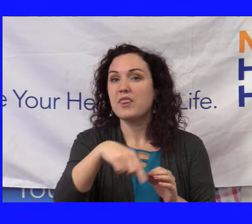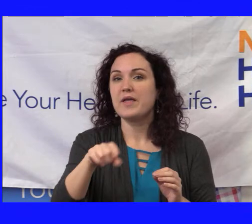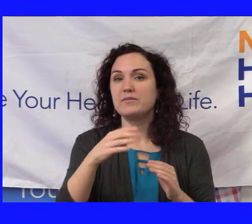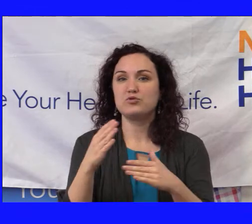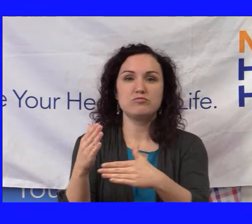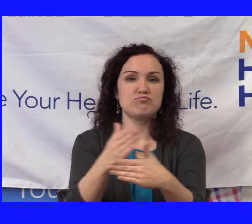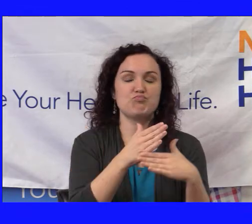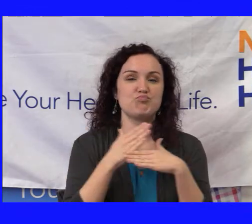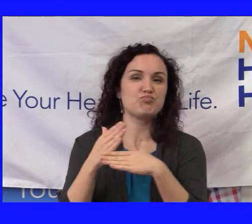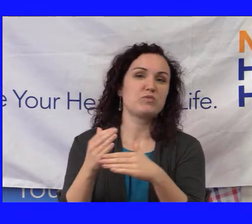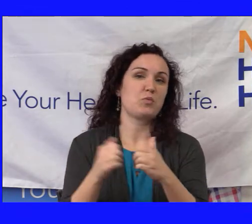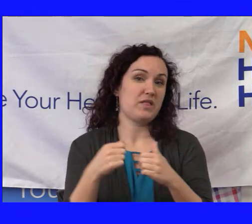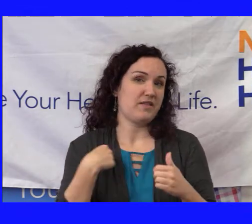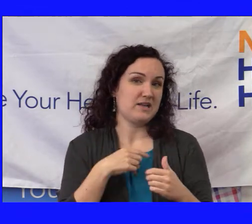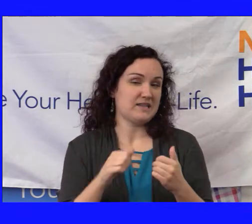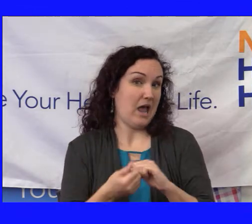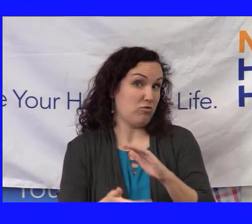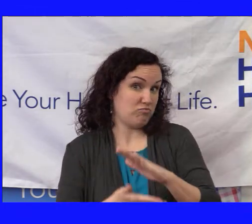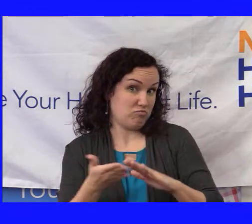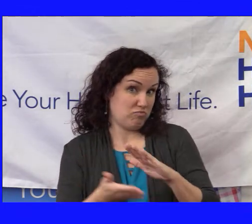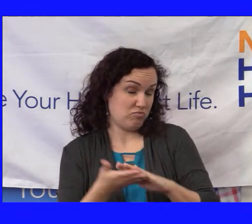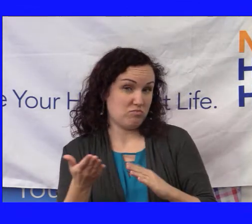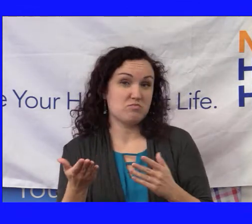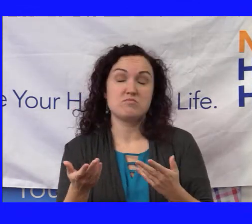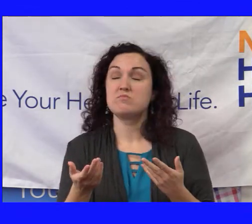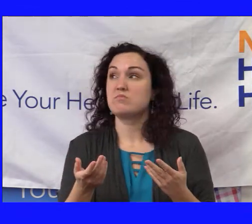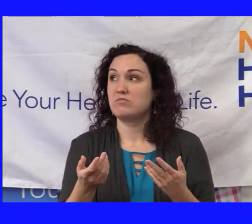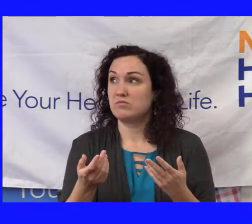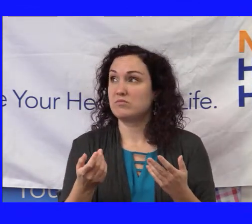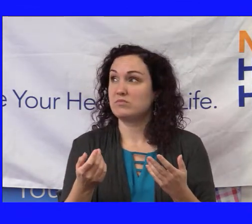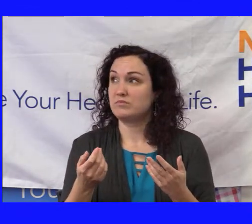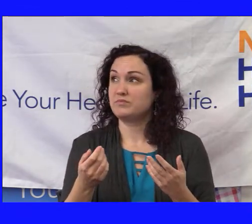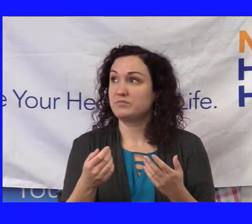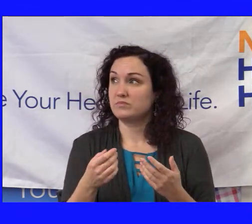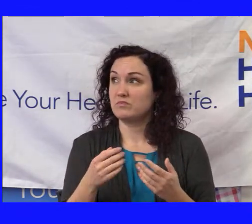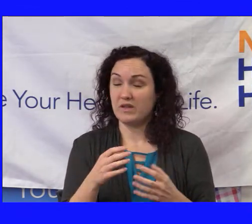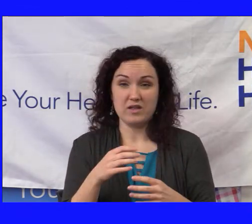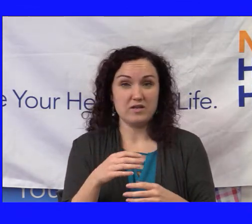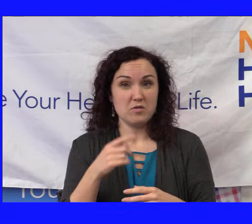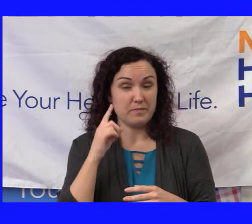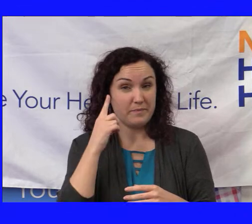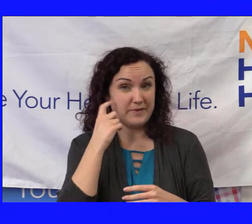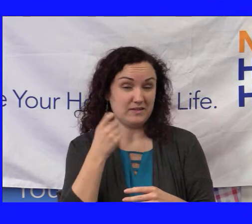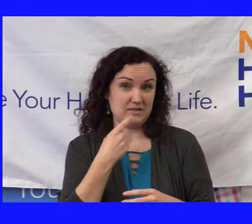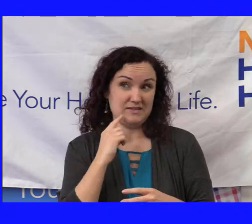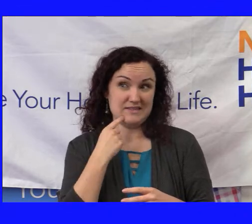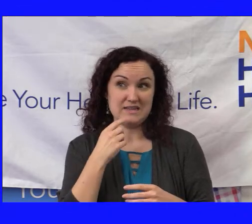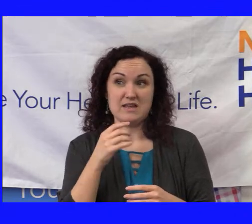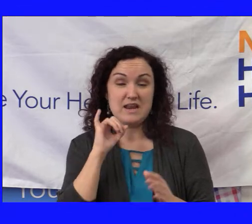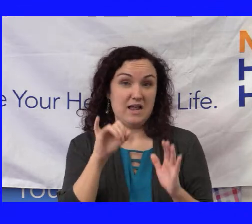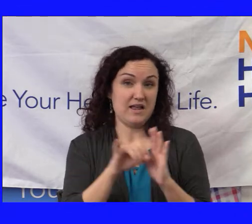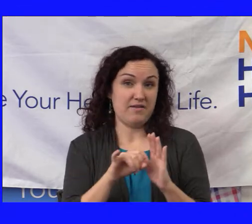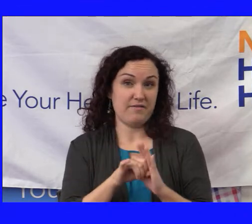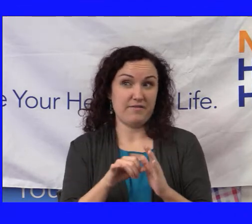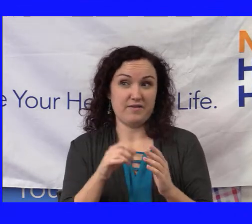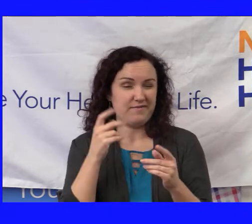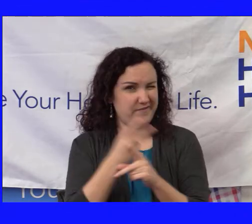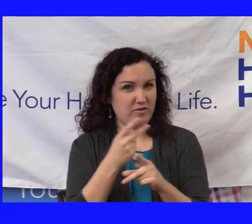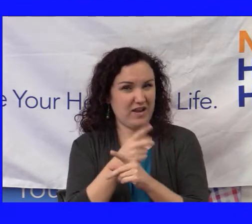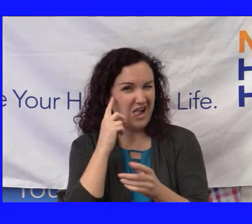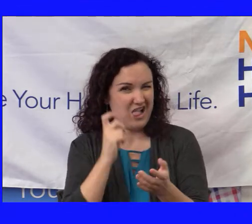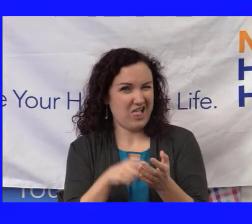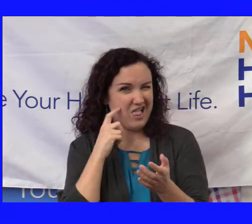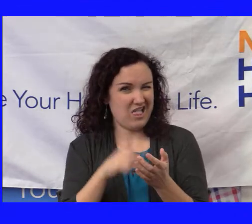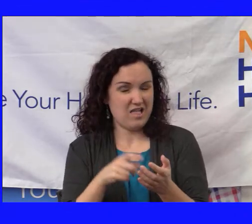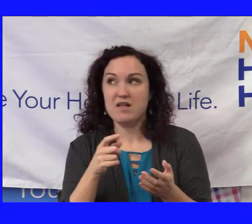us how they are really taking this seriously and identifying ways in which they I think we have